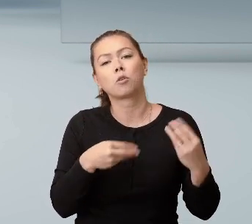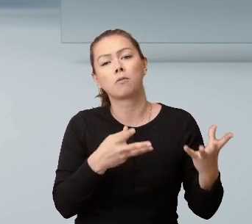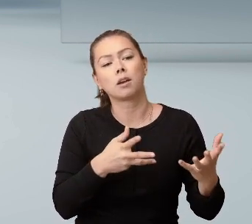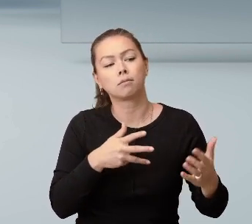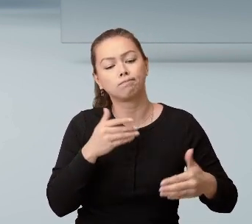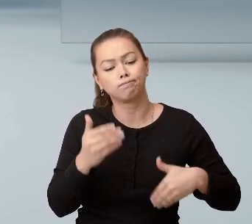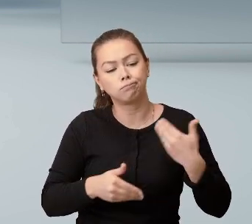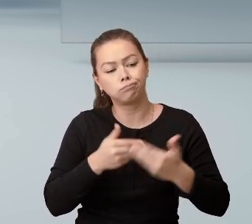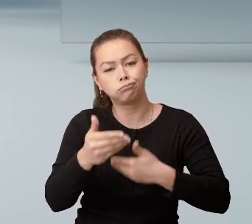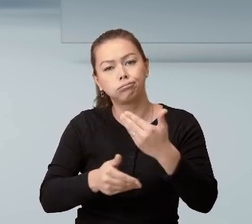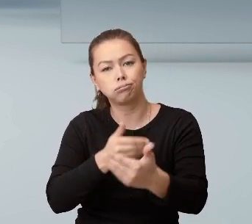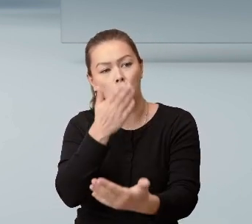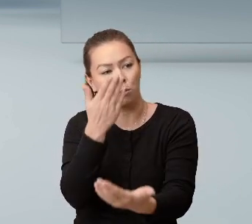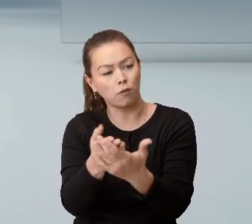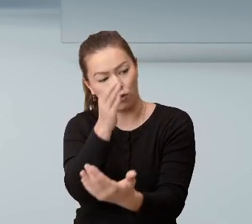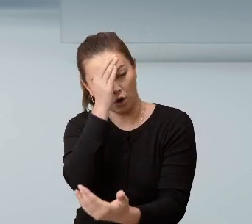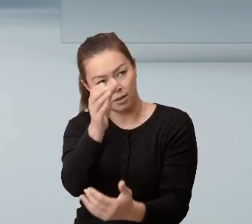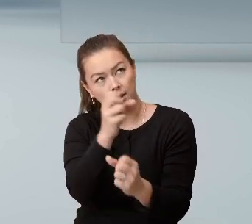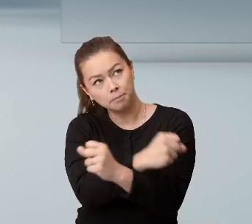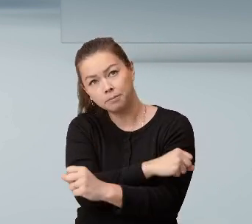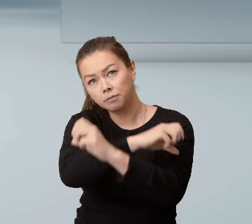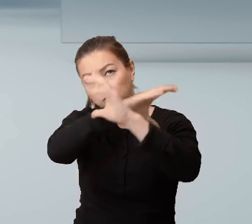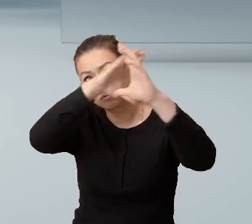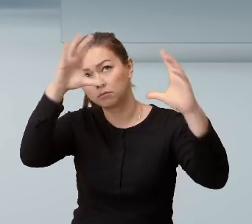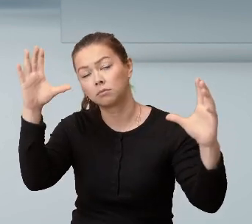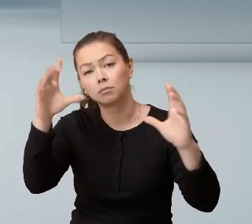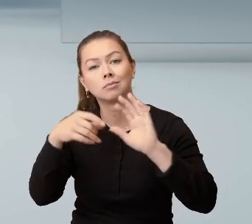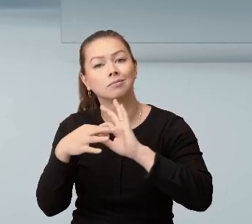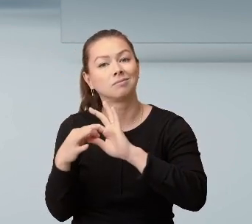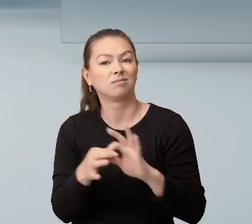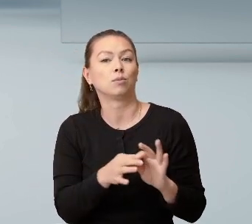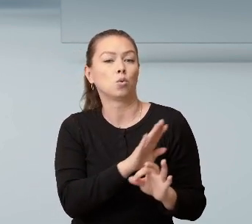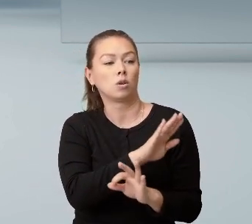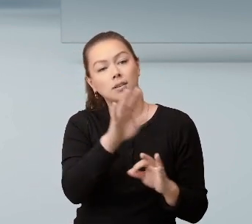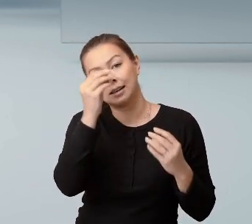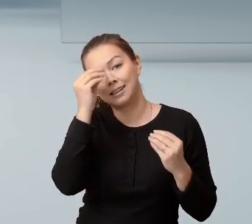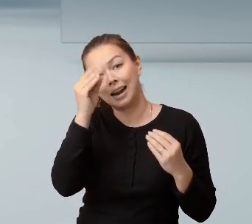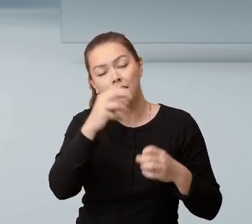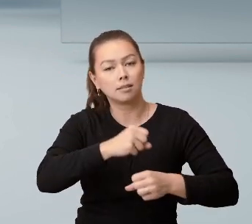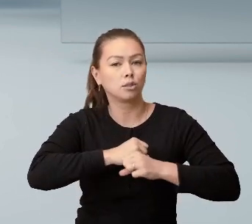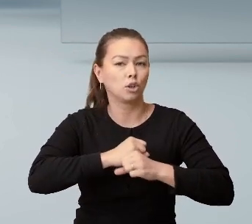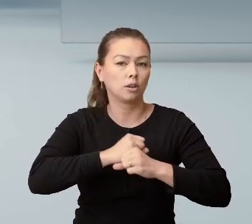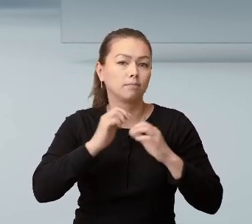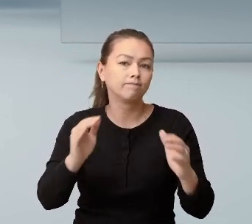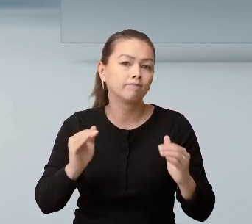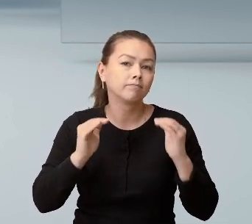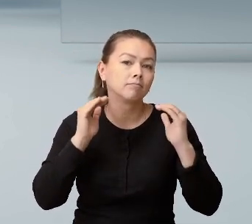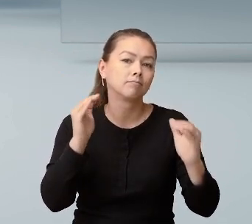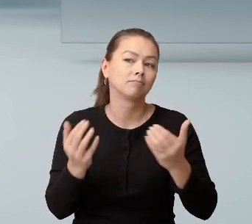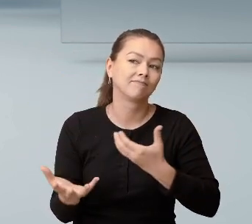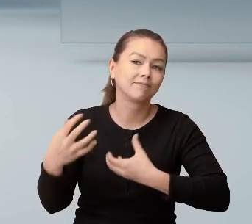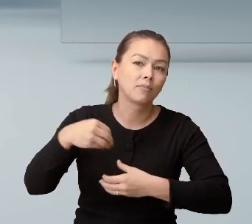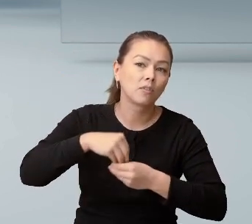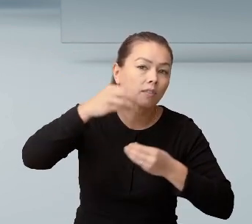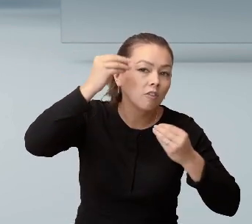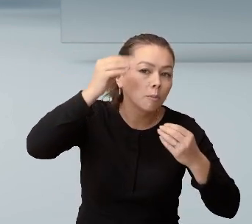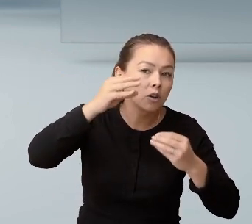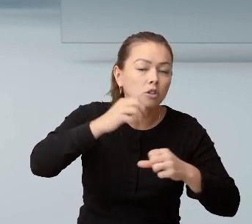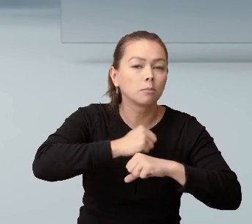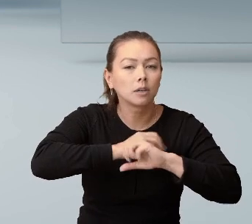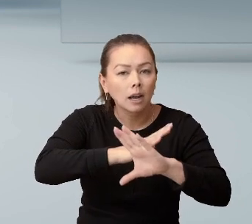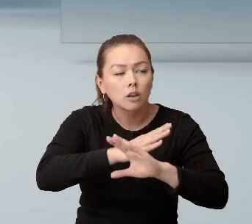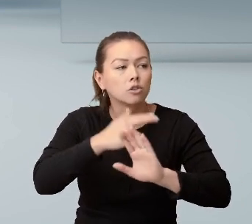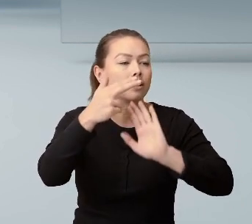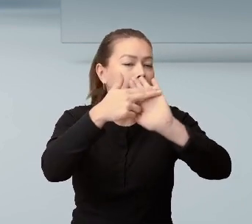walkthrough and a proof of concept around getting your data security posture with the information protection,